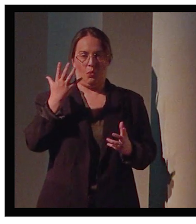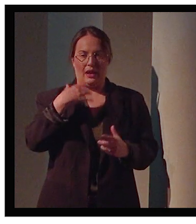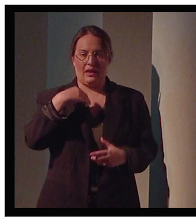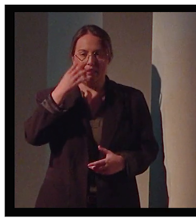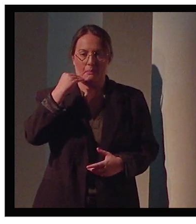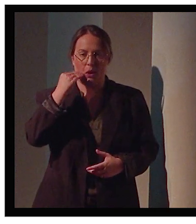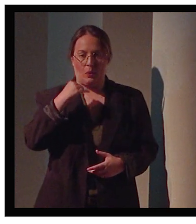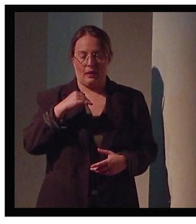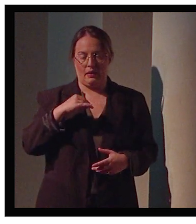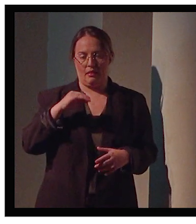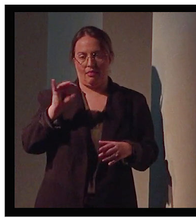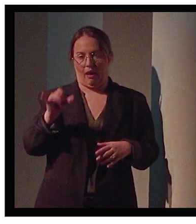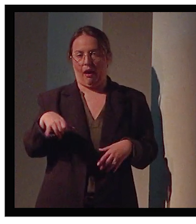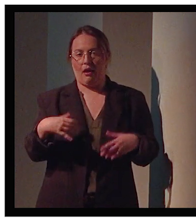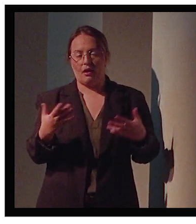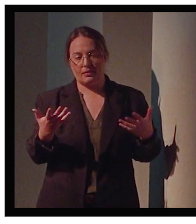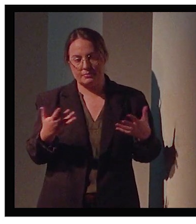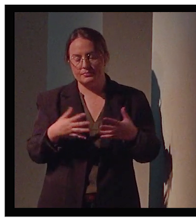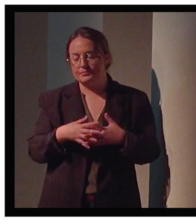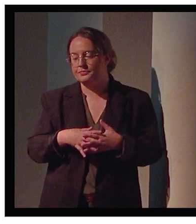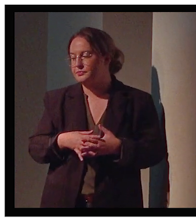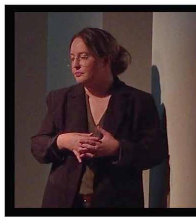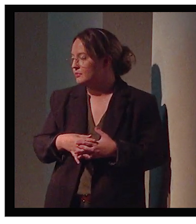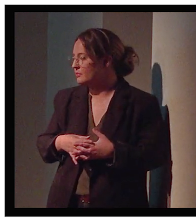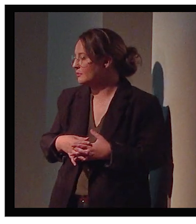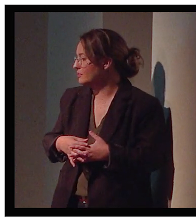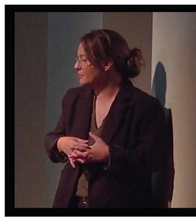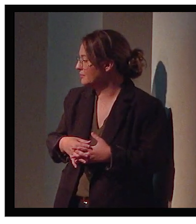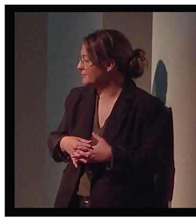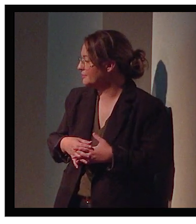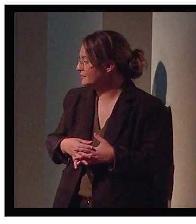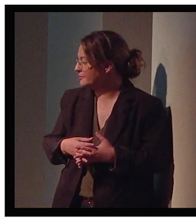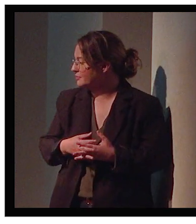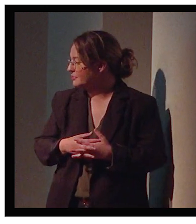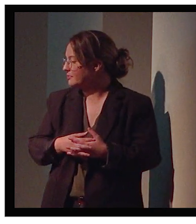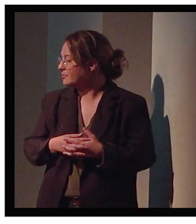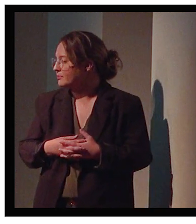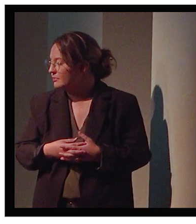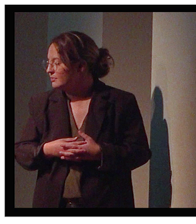Sisley's Flood at Moret also emphasizes the bright and unblended